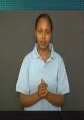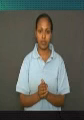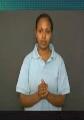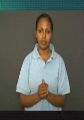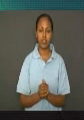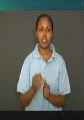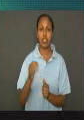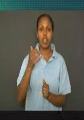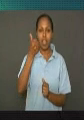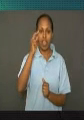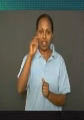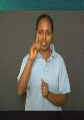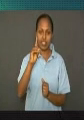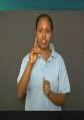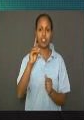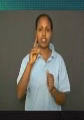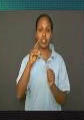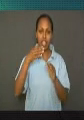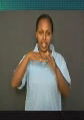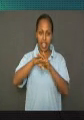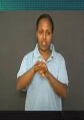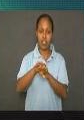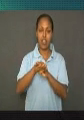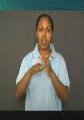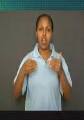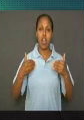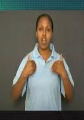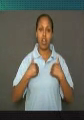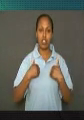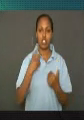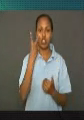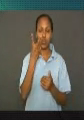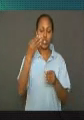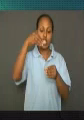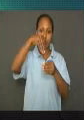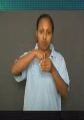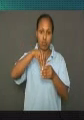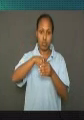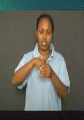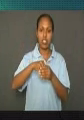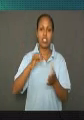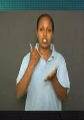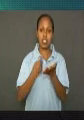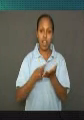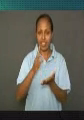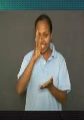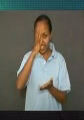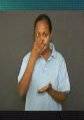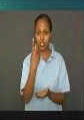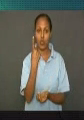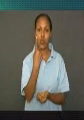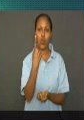An AND gate has two inputs that create